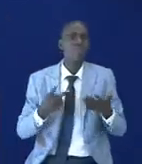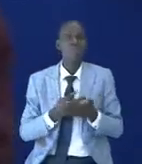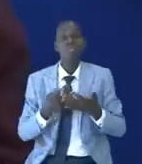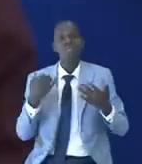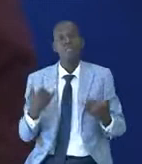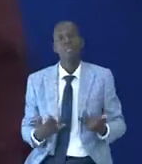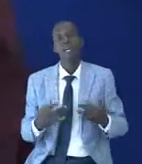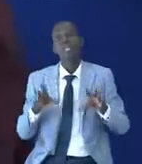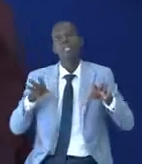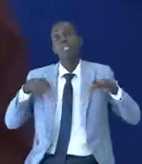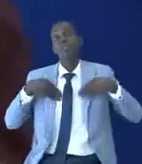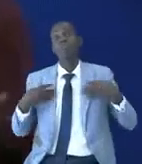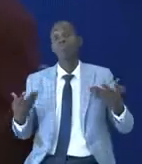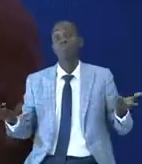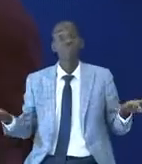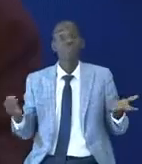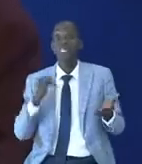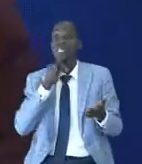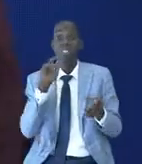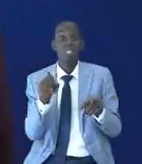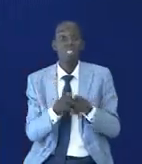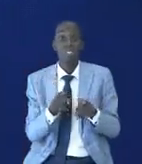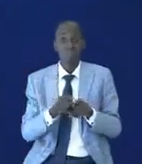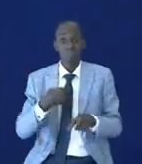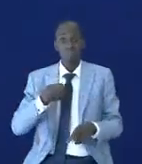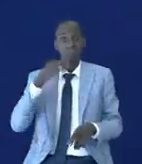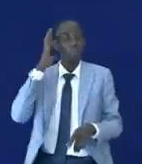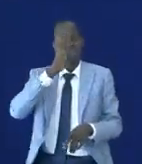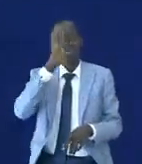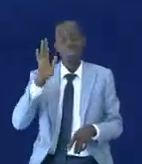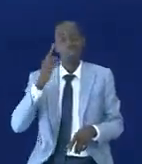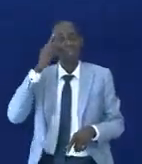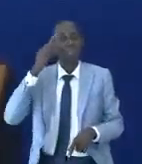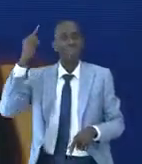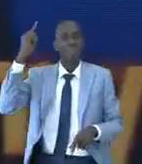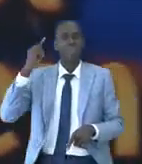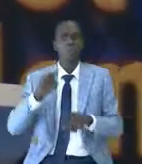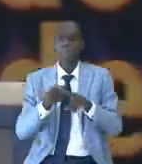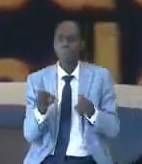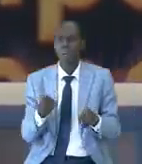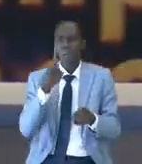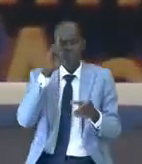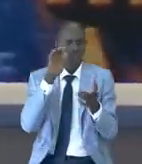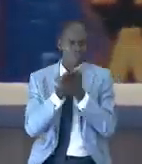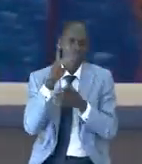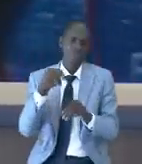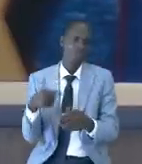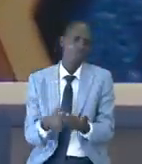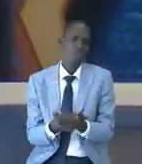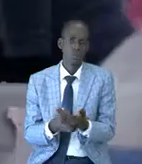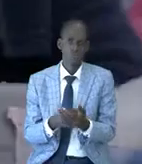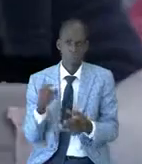that it's like that thing will never happen again. But believe the gospel. Are